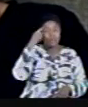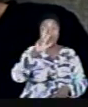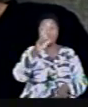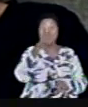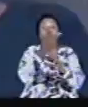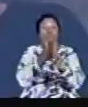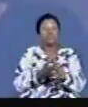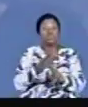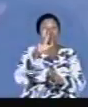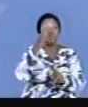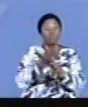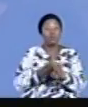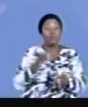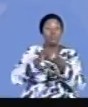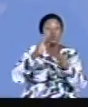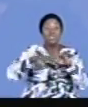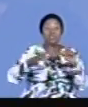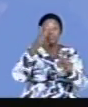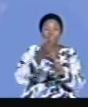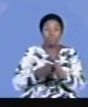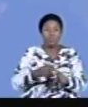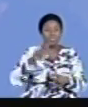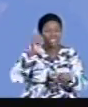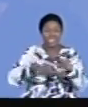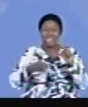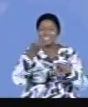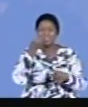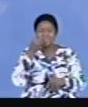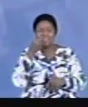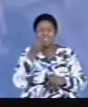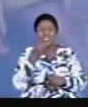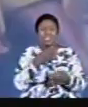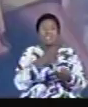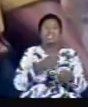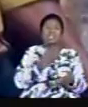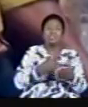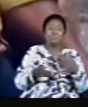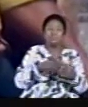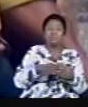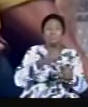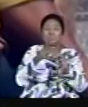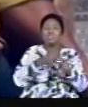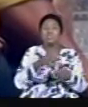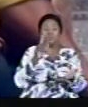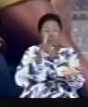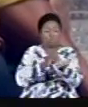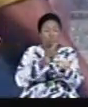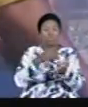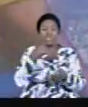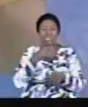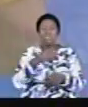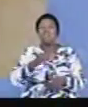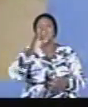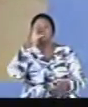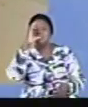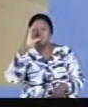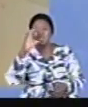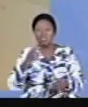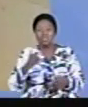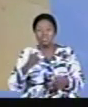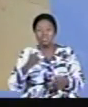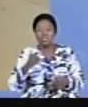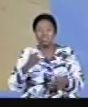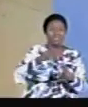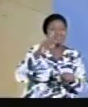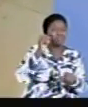3 months, I could not eat. Even when the doctors fix drip, the vein, everything rejects, even the